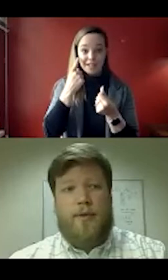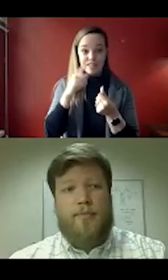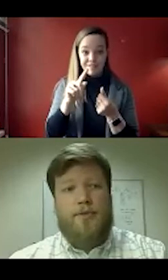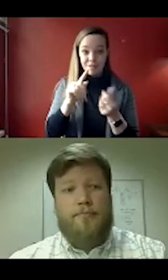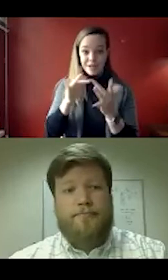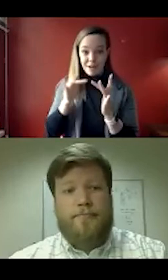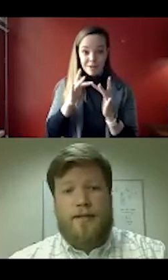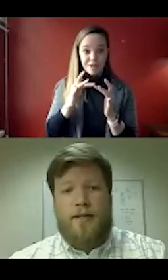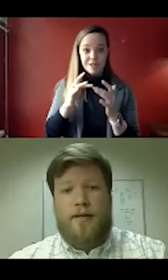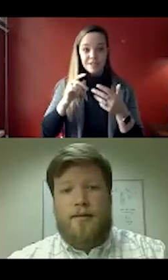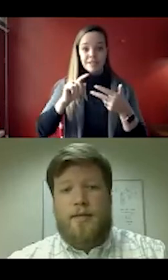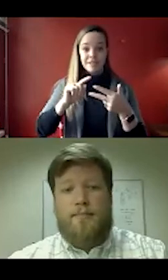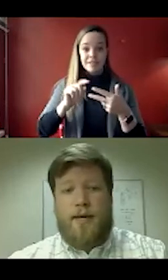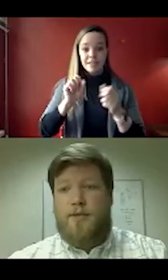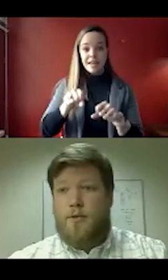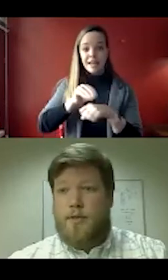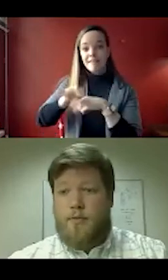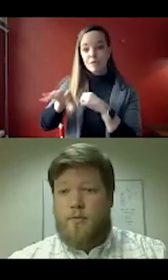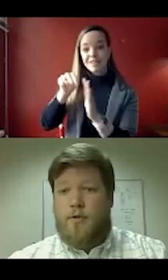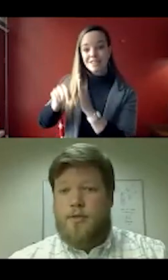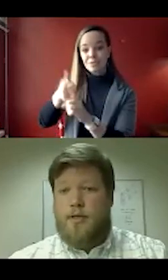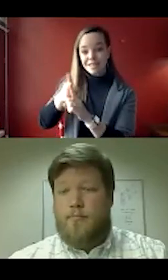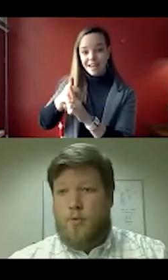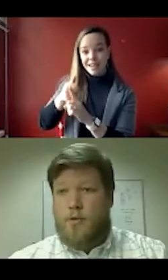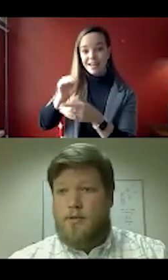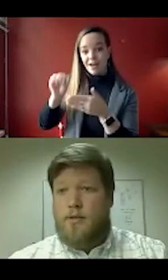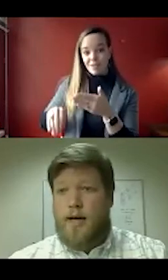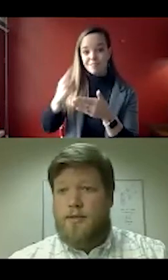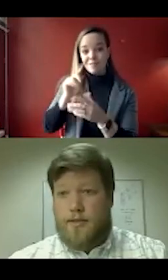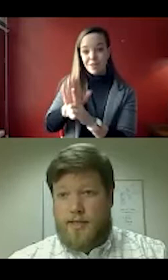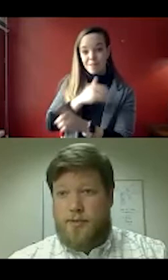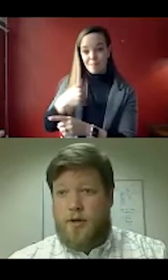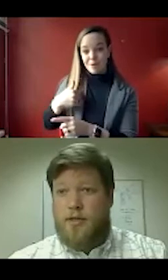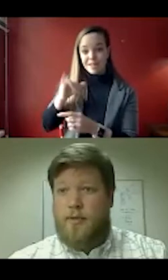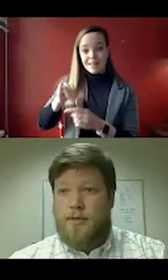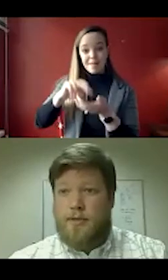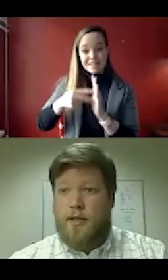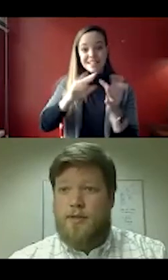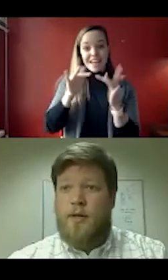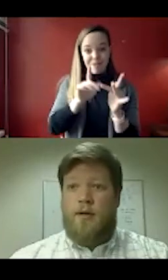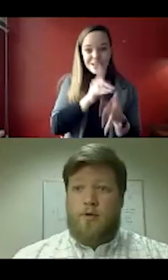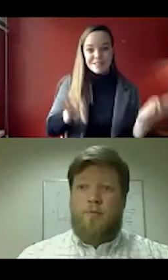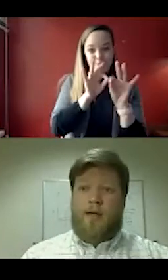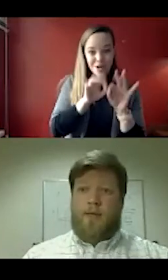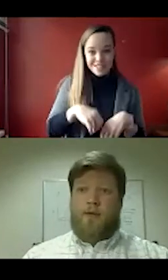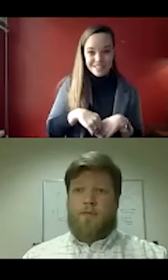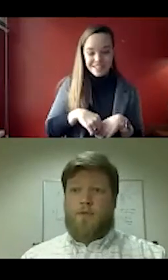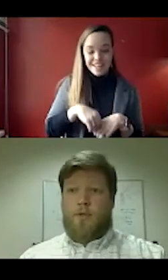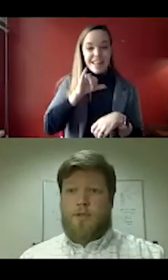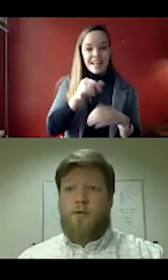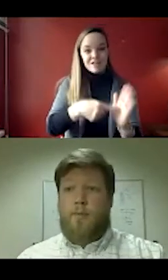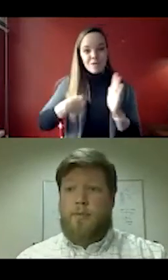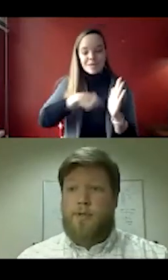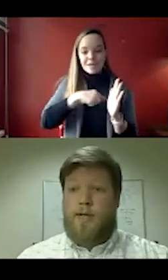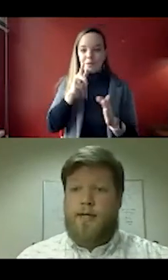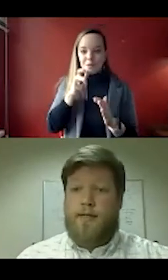for their members. This makes those networks important as assessment targets because they tell us who might be at risk for